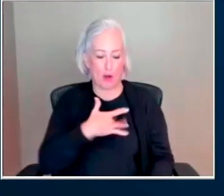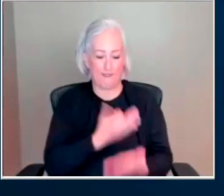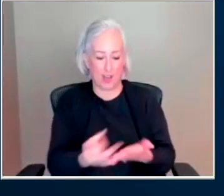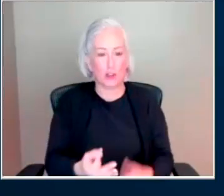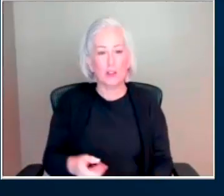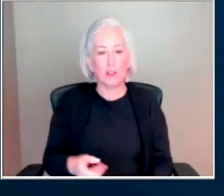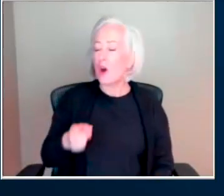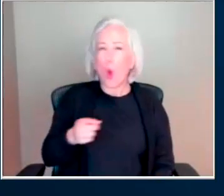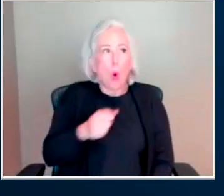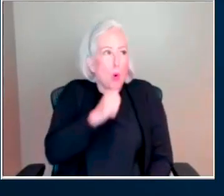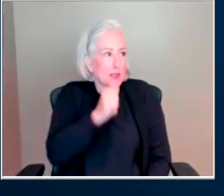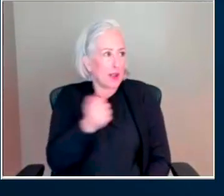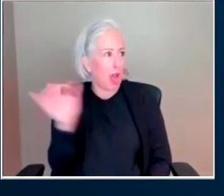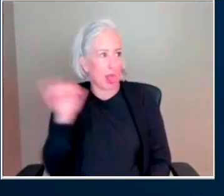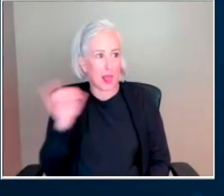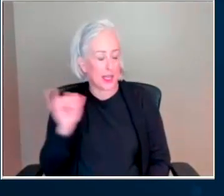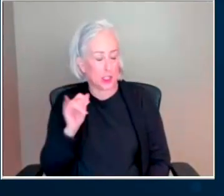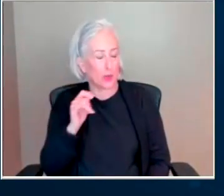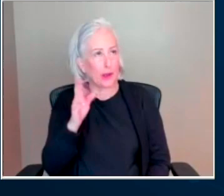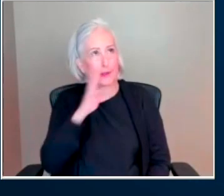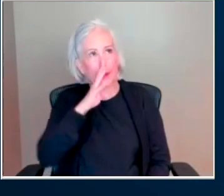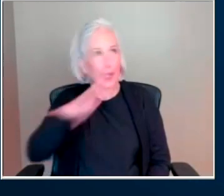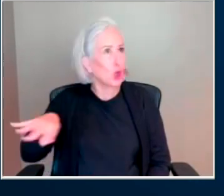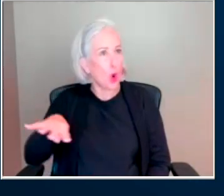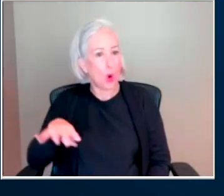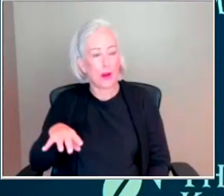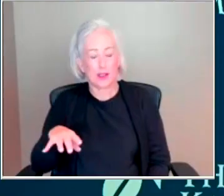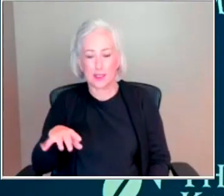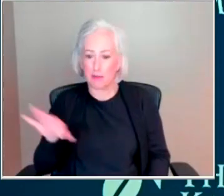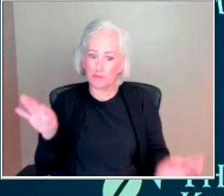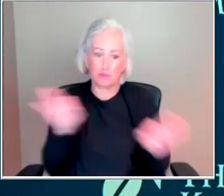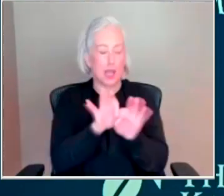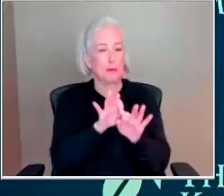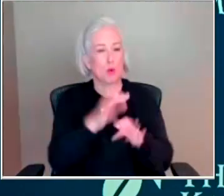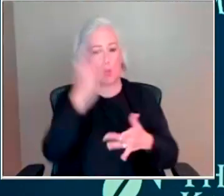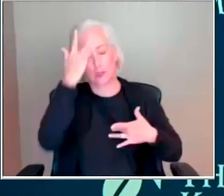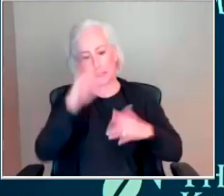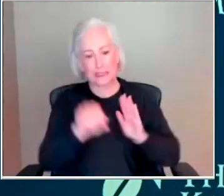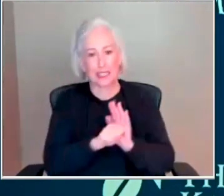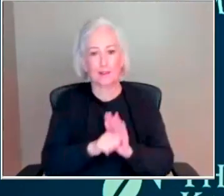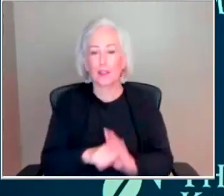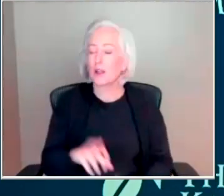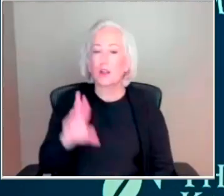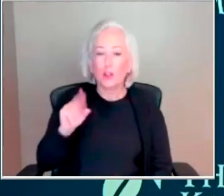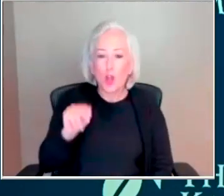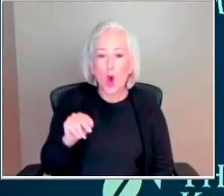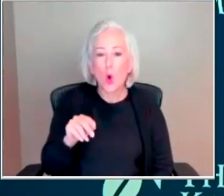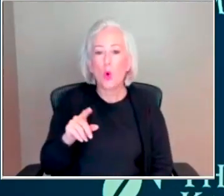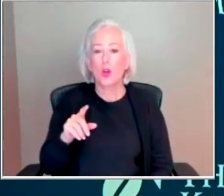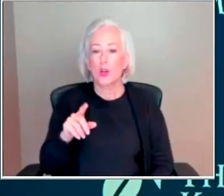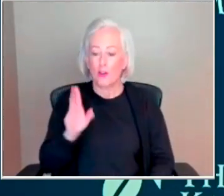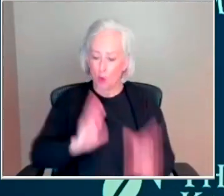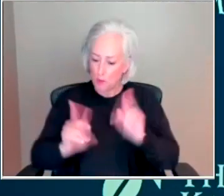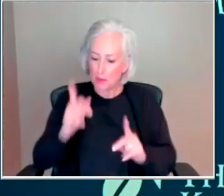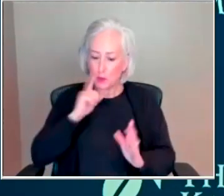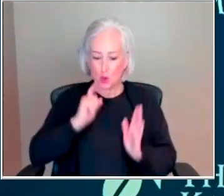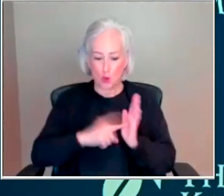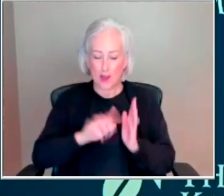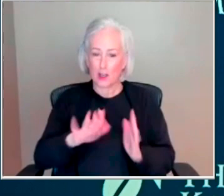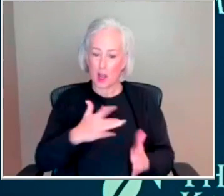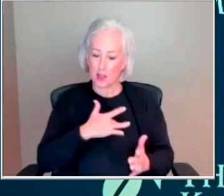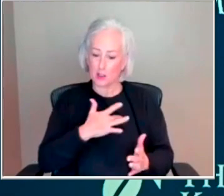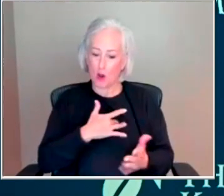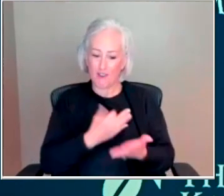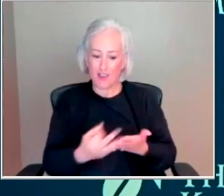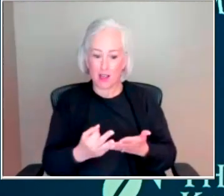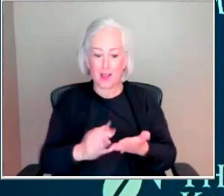massive sign. This is just, for people that are watching, it's to recognize your heart failure symptoms. And just getting old is